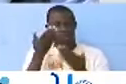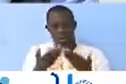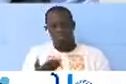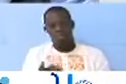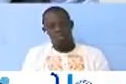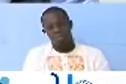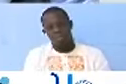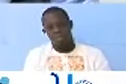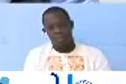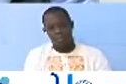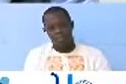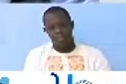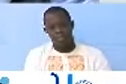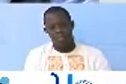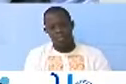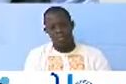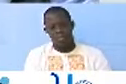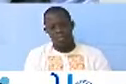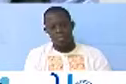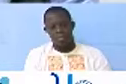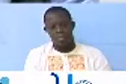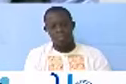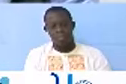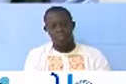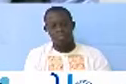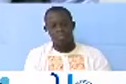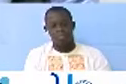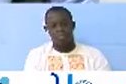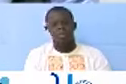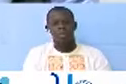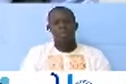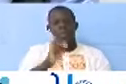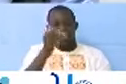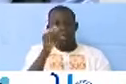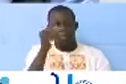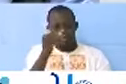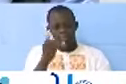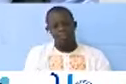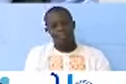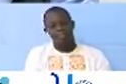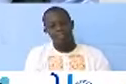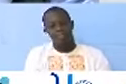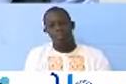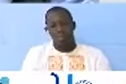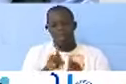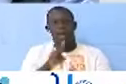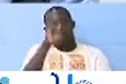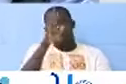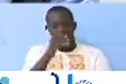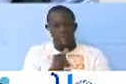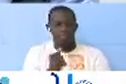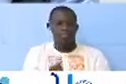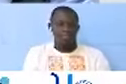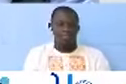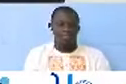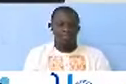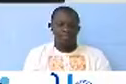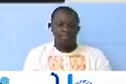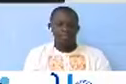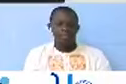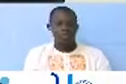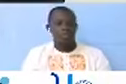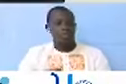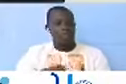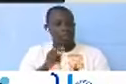fo membira abe sambila sanji mo fa ngola. Ala okela. Yes, yes, with the help of Allah. And that is a